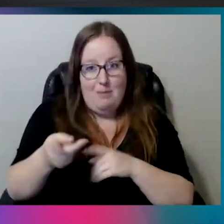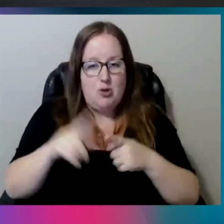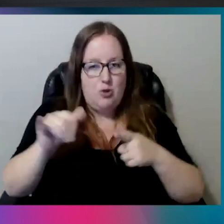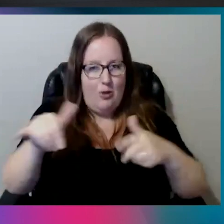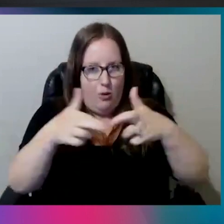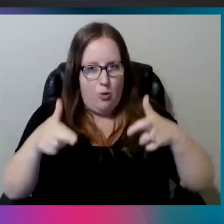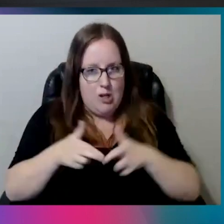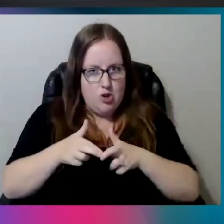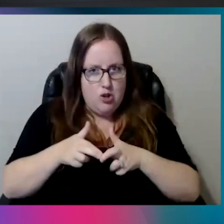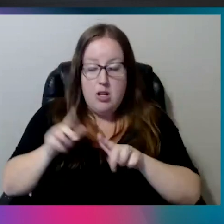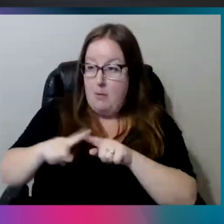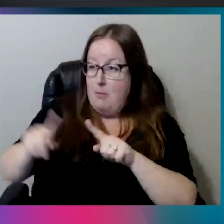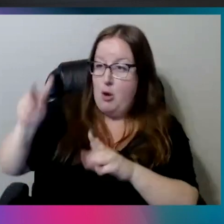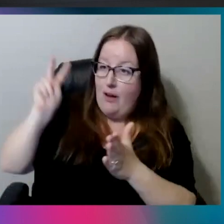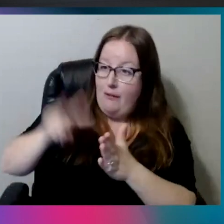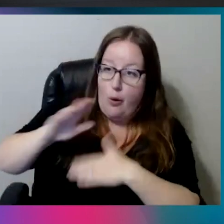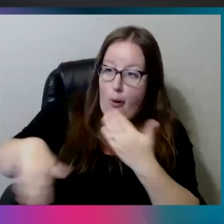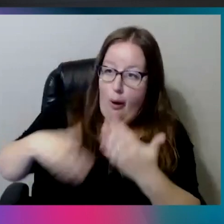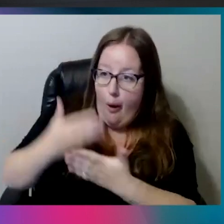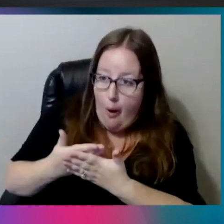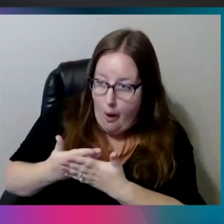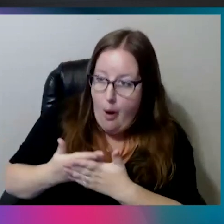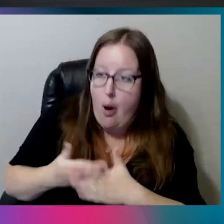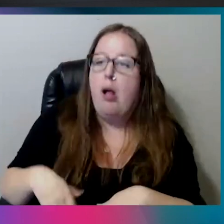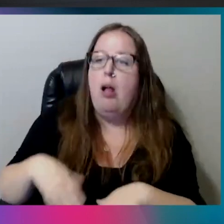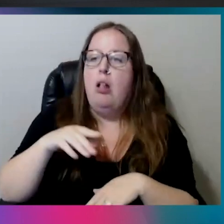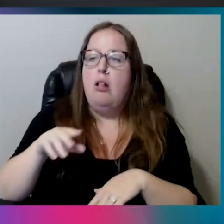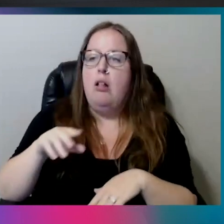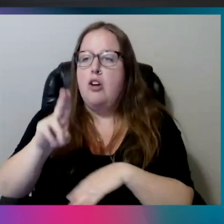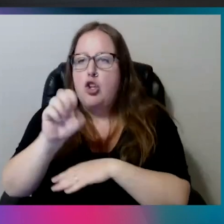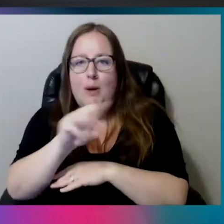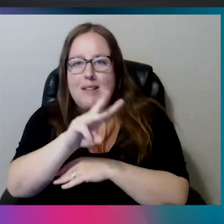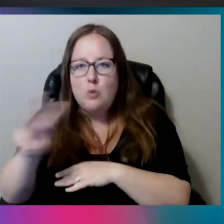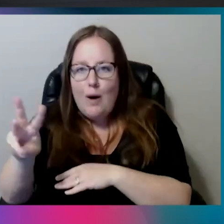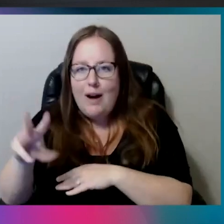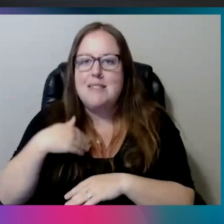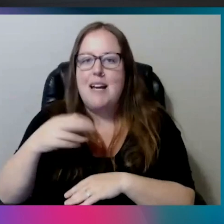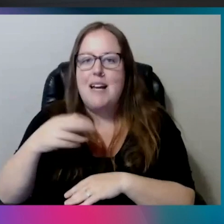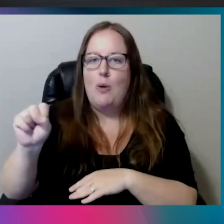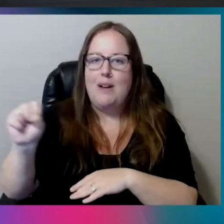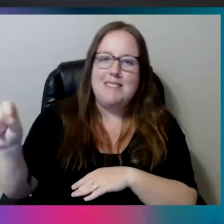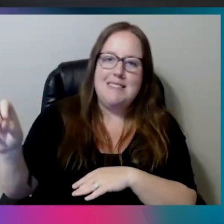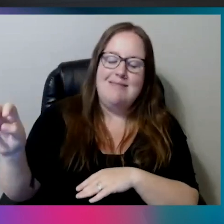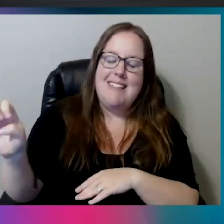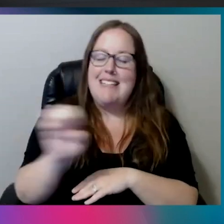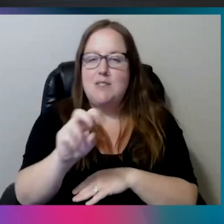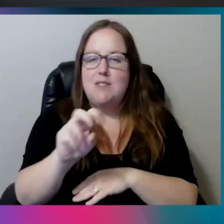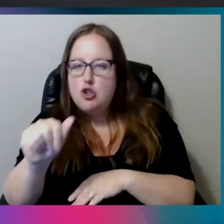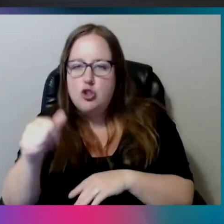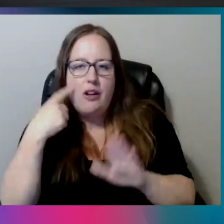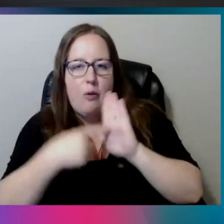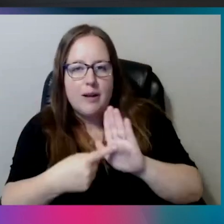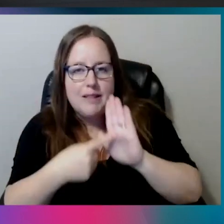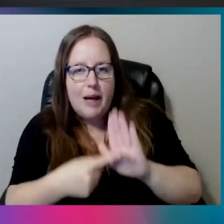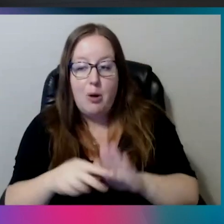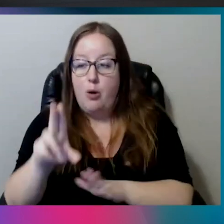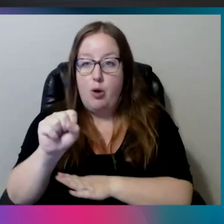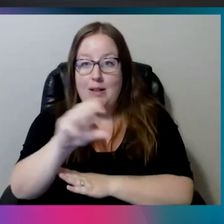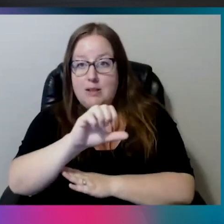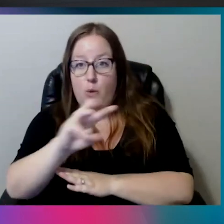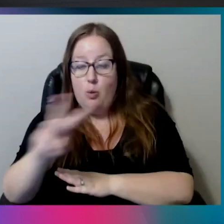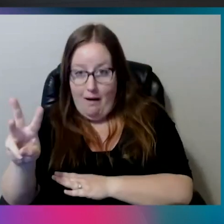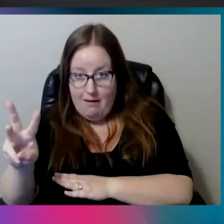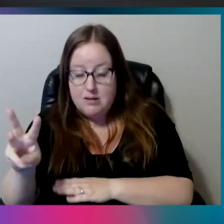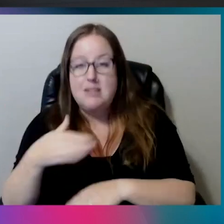view all regions. In here, I can view also. I've got US West here, and I've got US East Virginia, for example. Okay. Right? So in US West, I've got access to